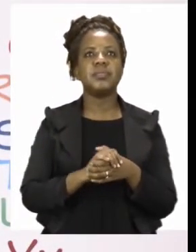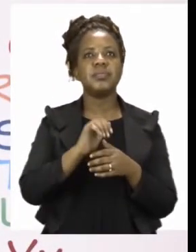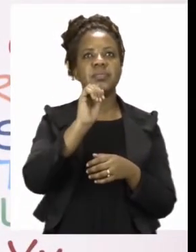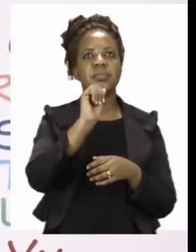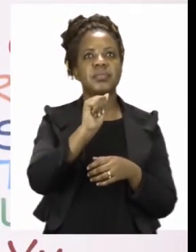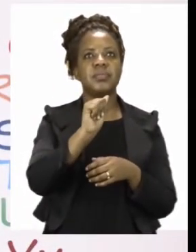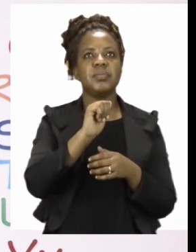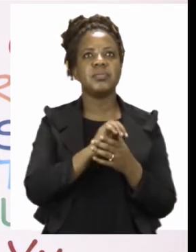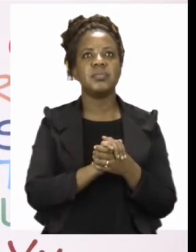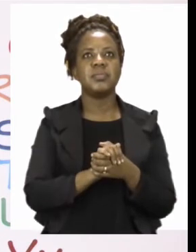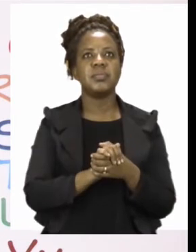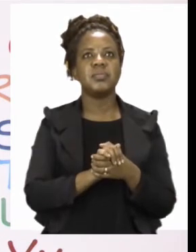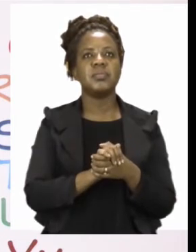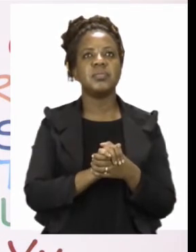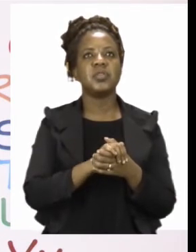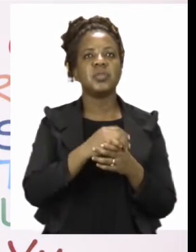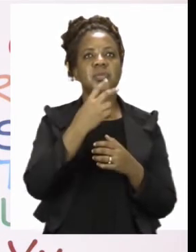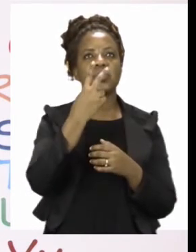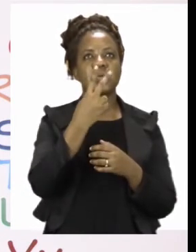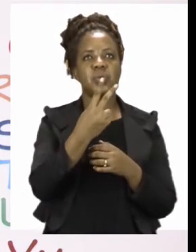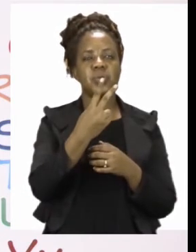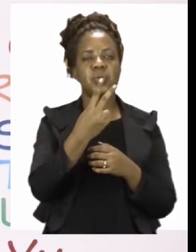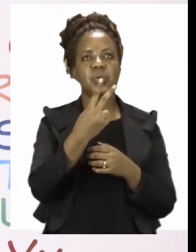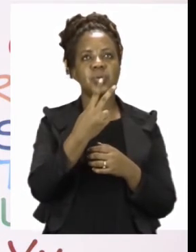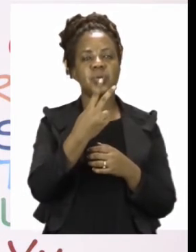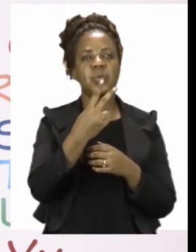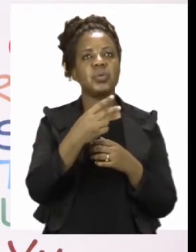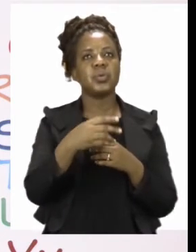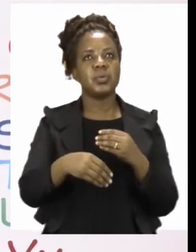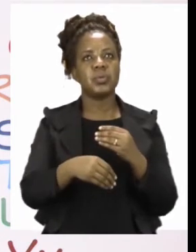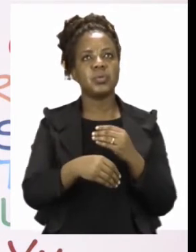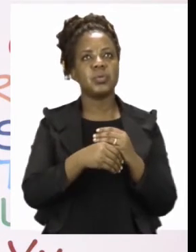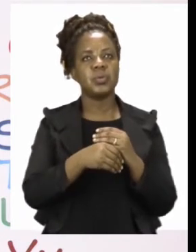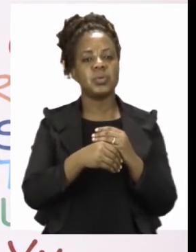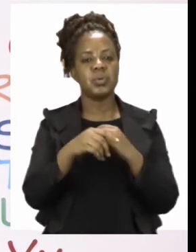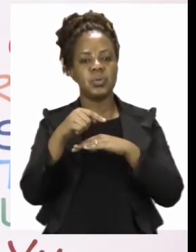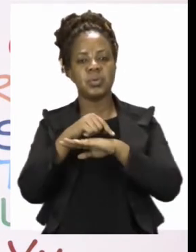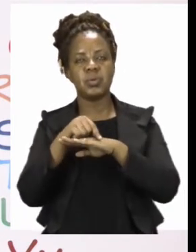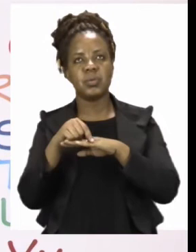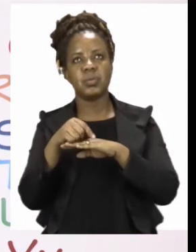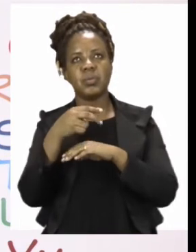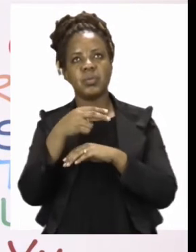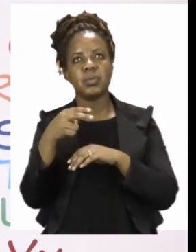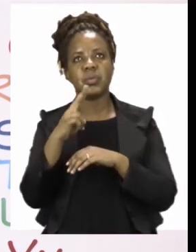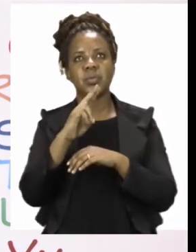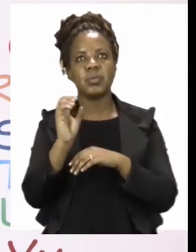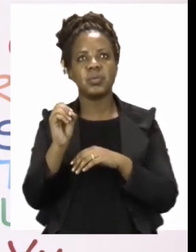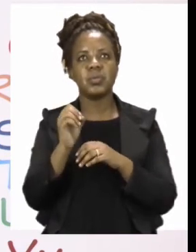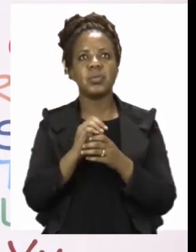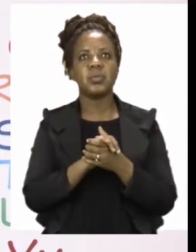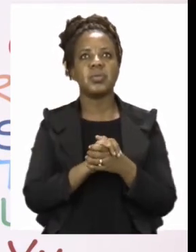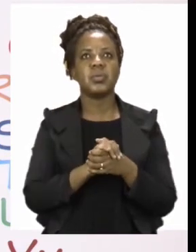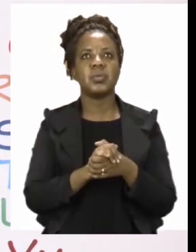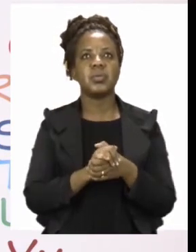and understand. Take your time with both exercises, boys and girls, and I will see you soon after